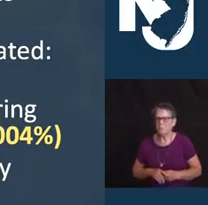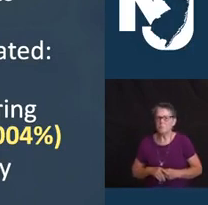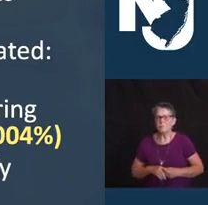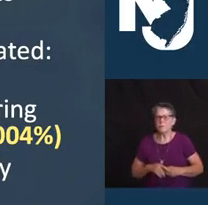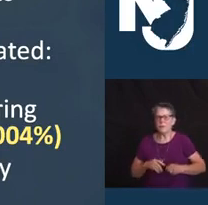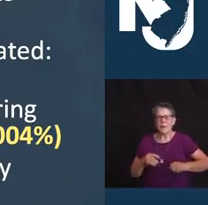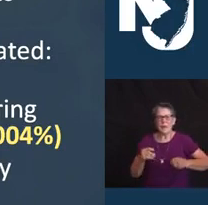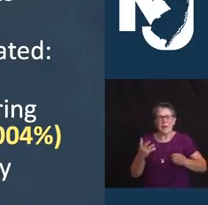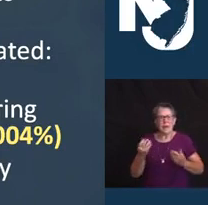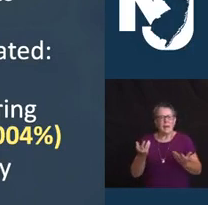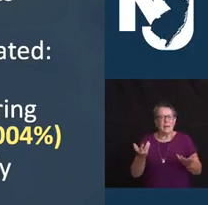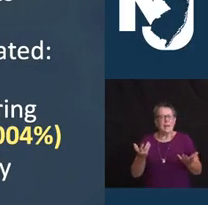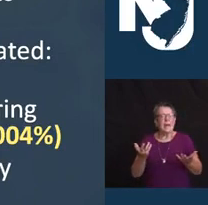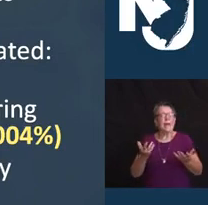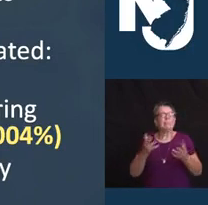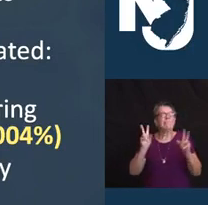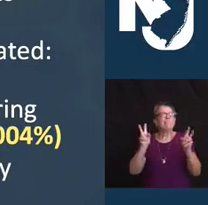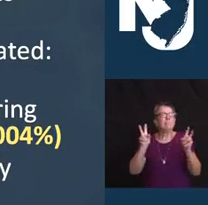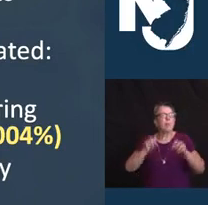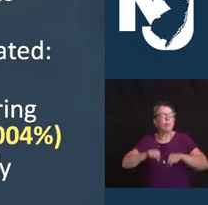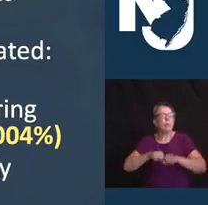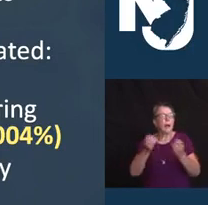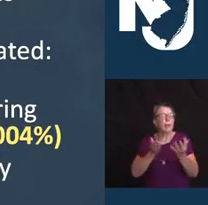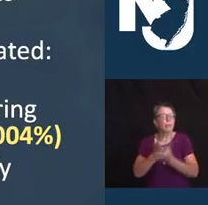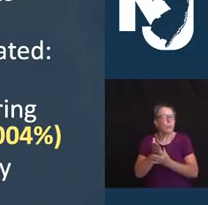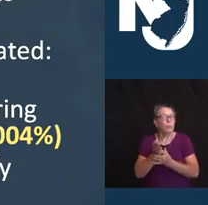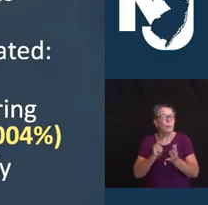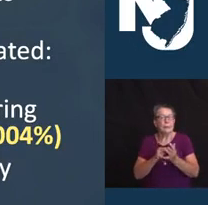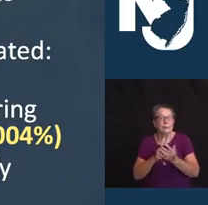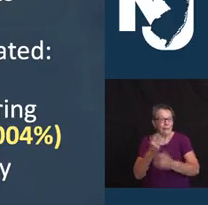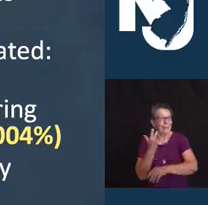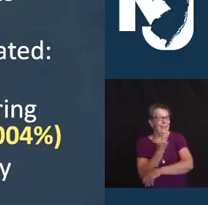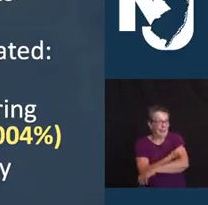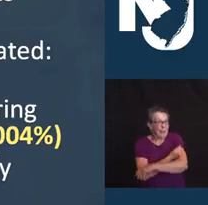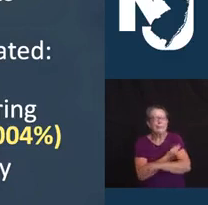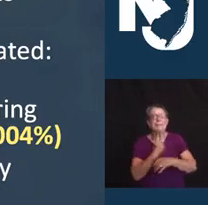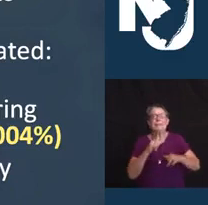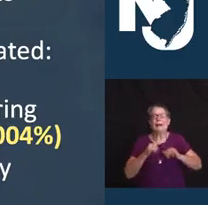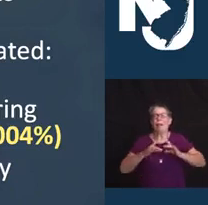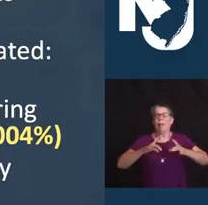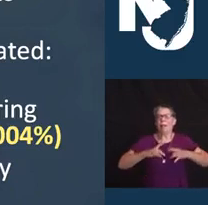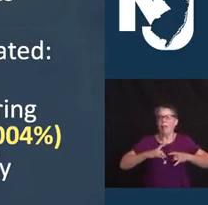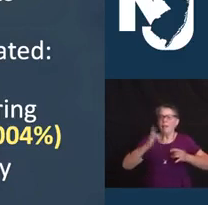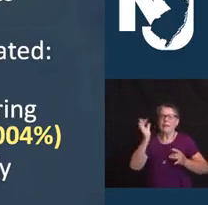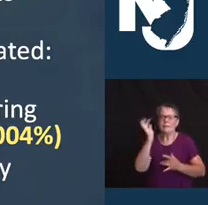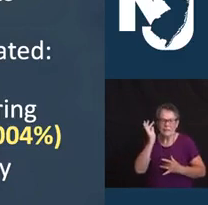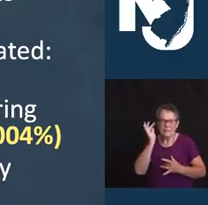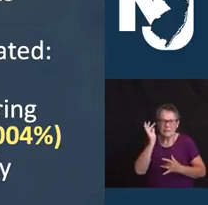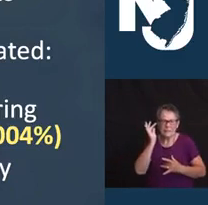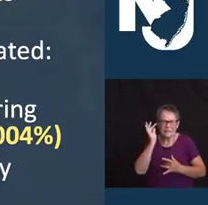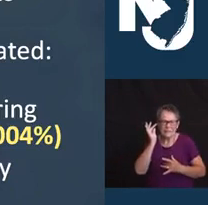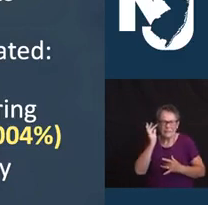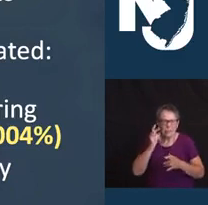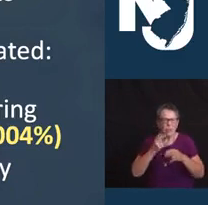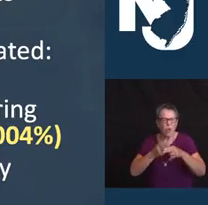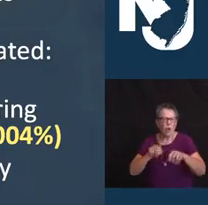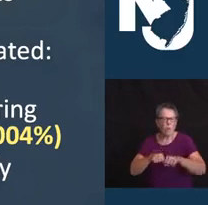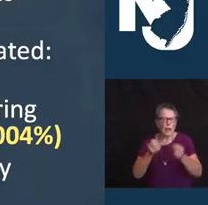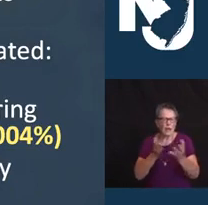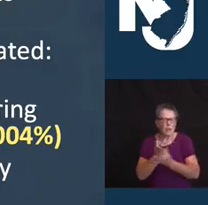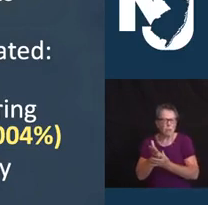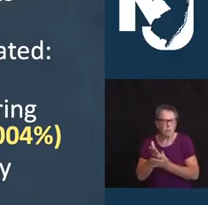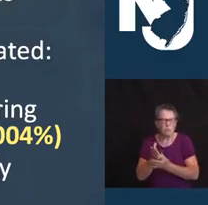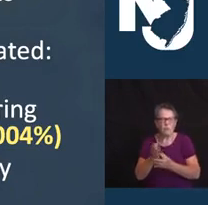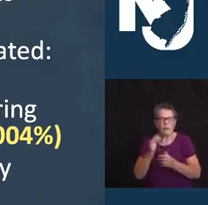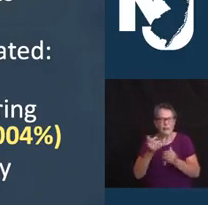at the Department of Health. These numbers take us through July 26th, and as you can see here, that the